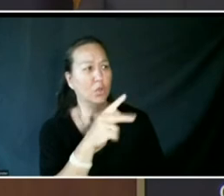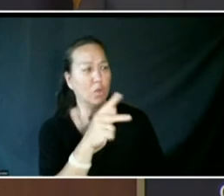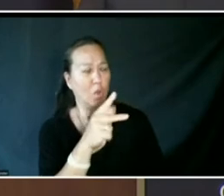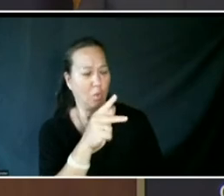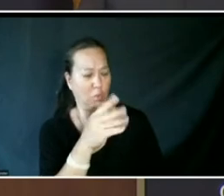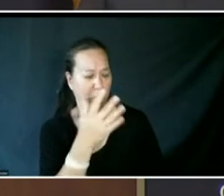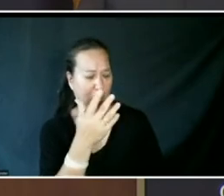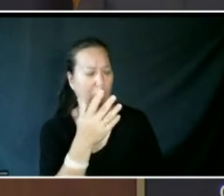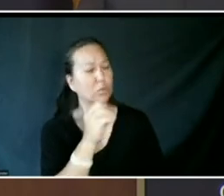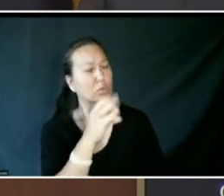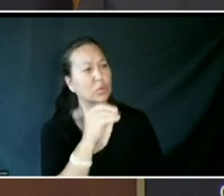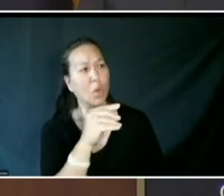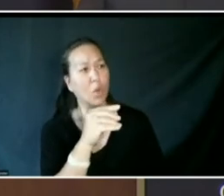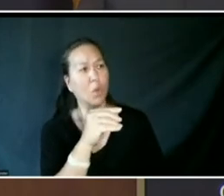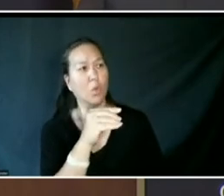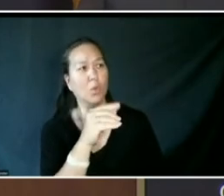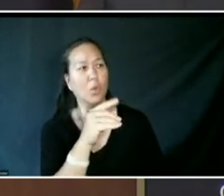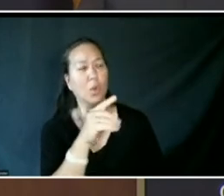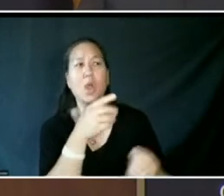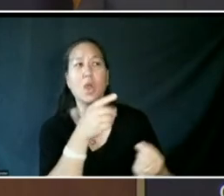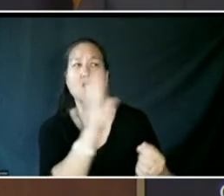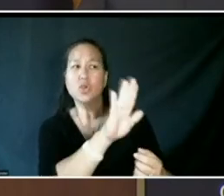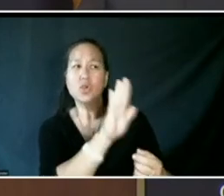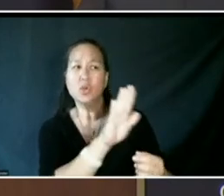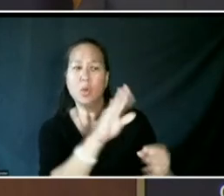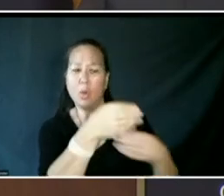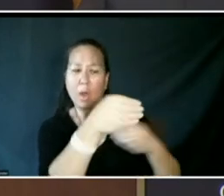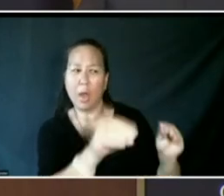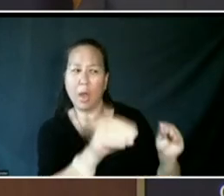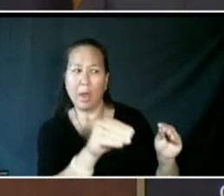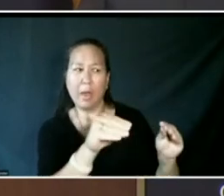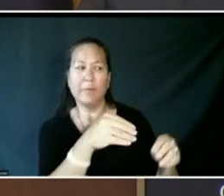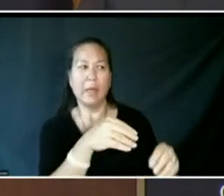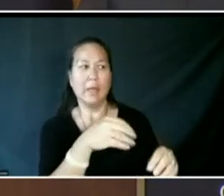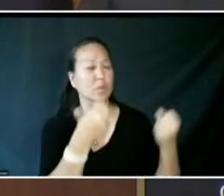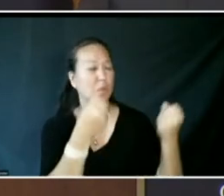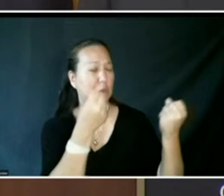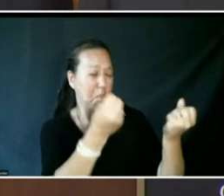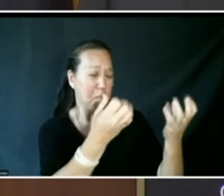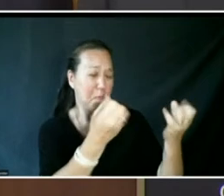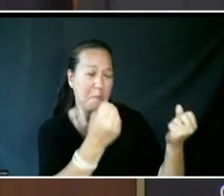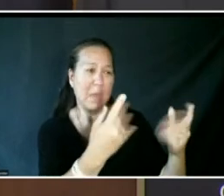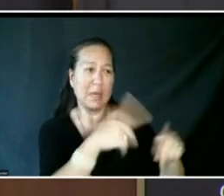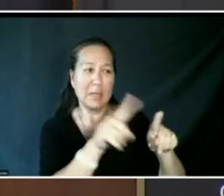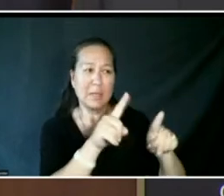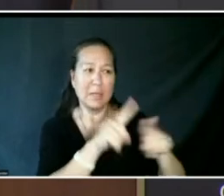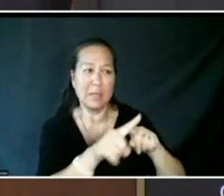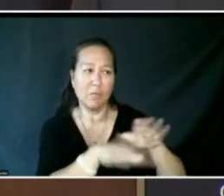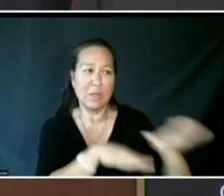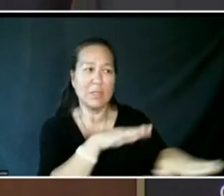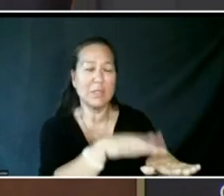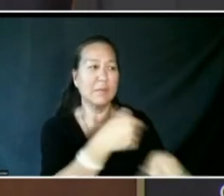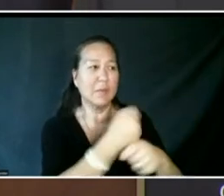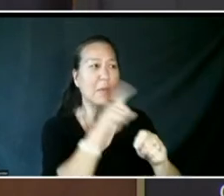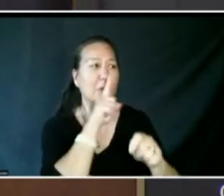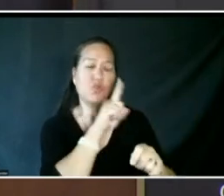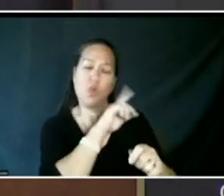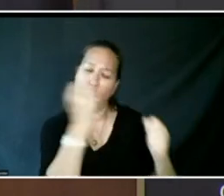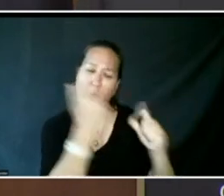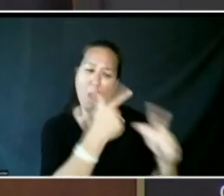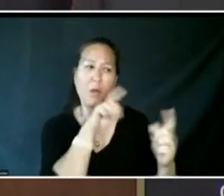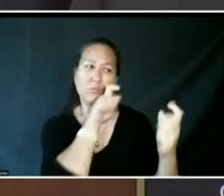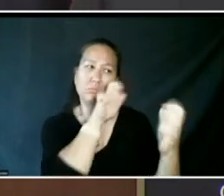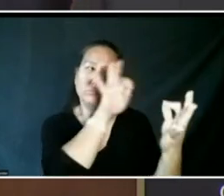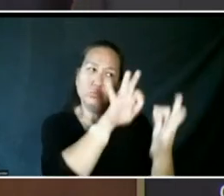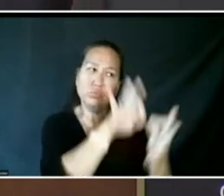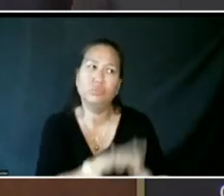took several steps to ensure the accuracy of the vote count in Georgia, reviewing the vote count in at least three different ways. These steps